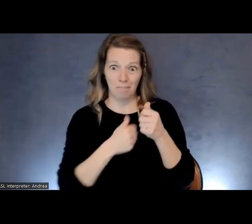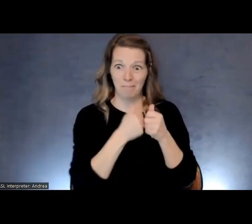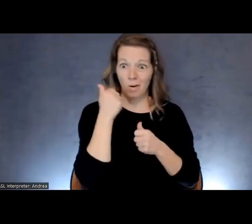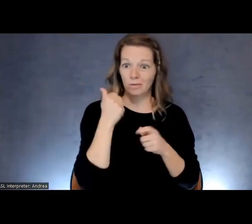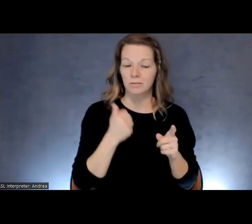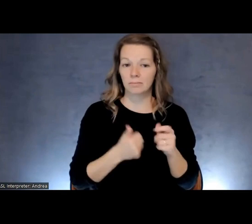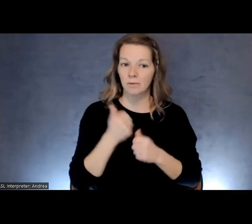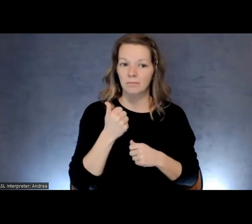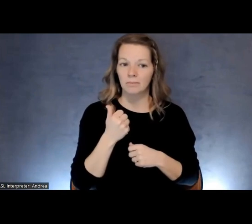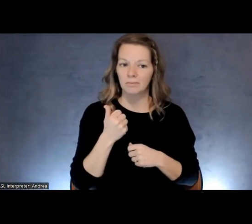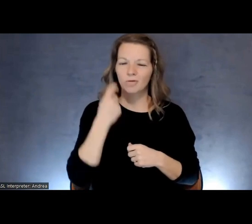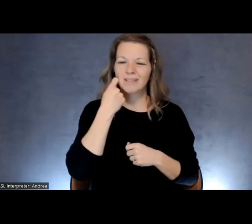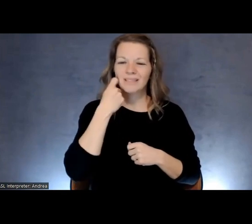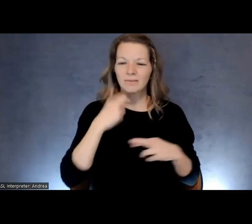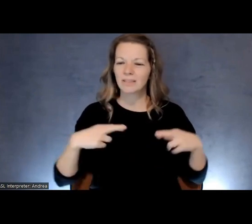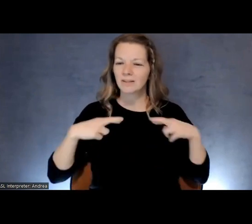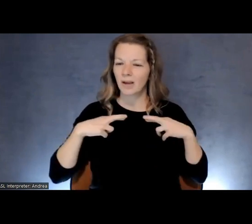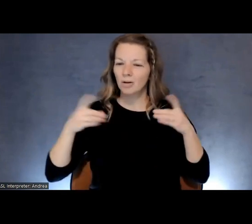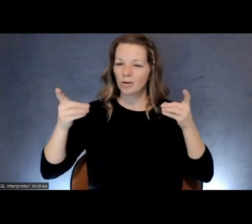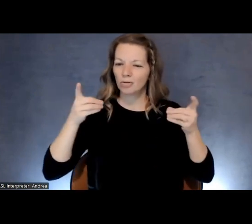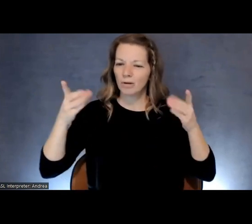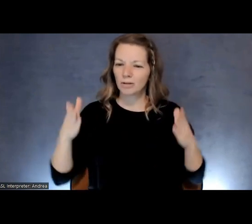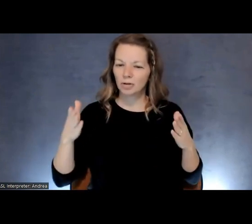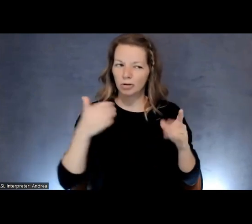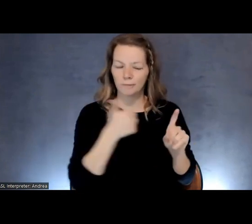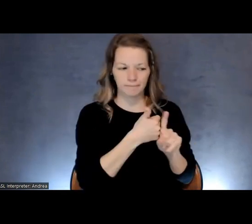recently retired director of